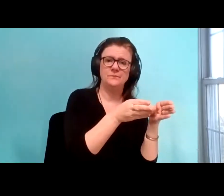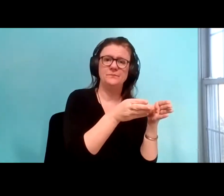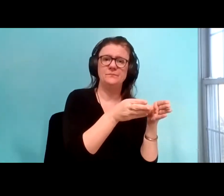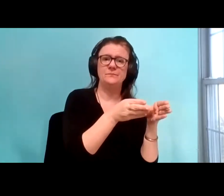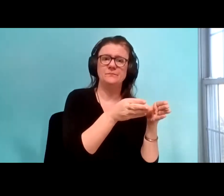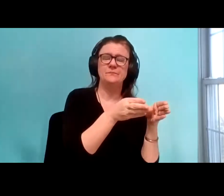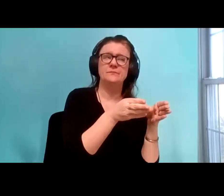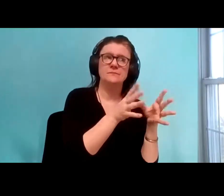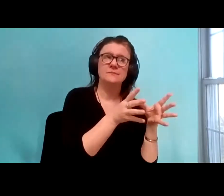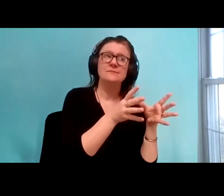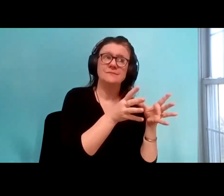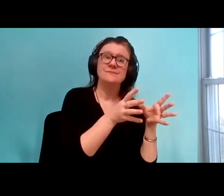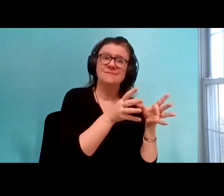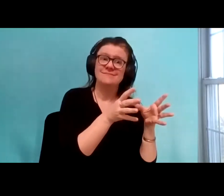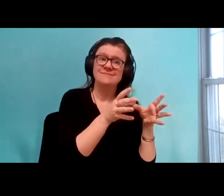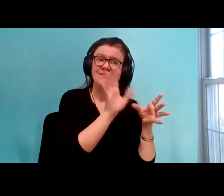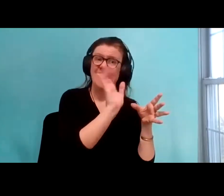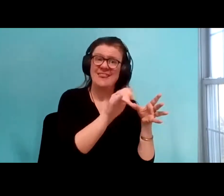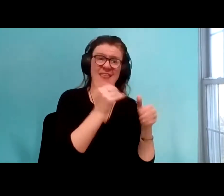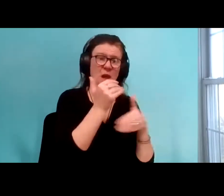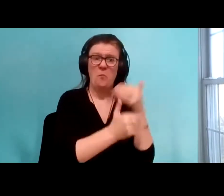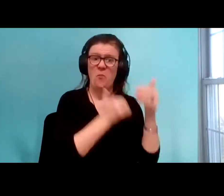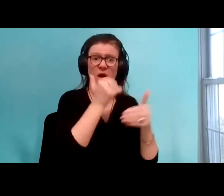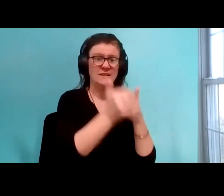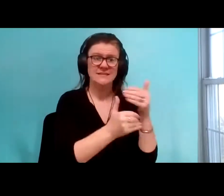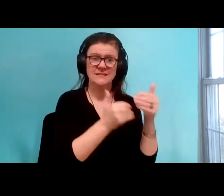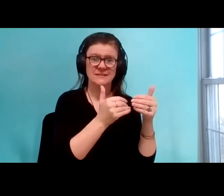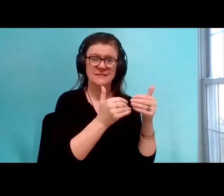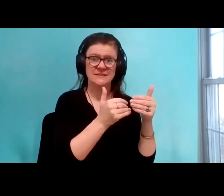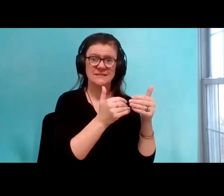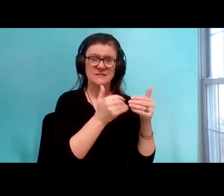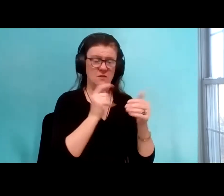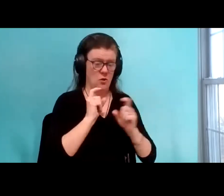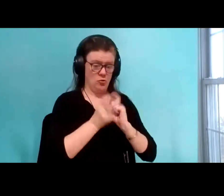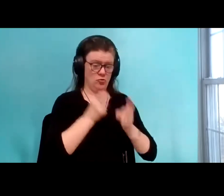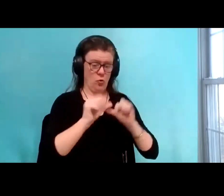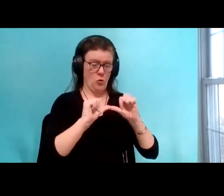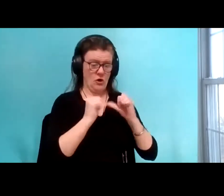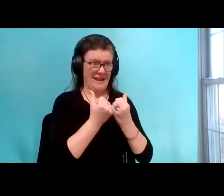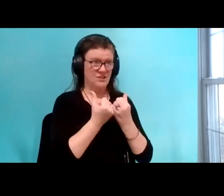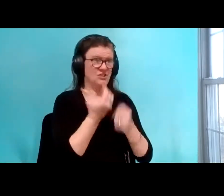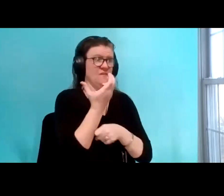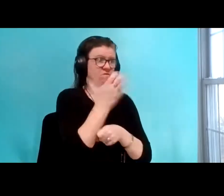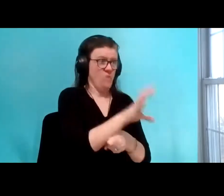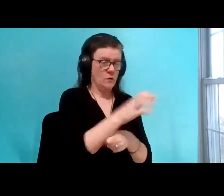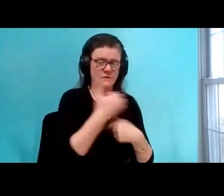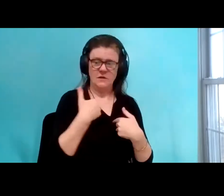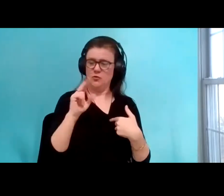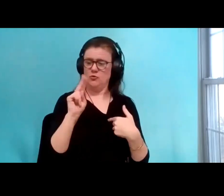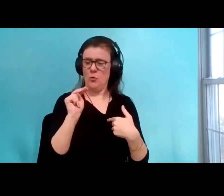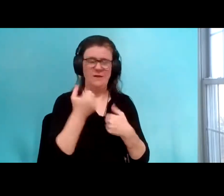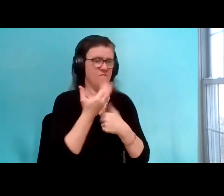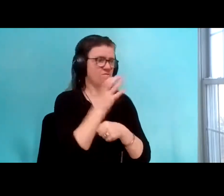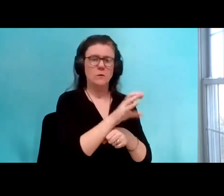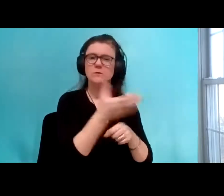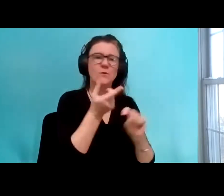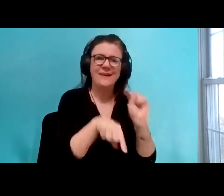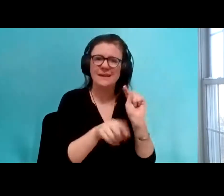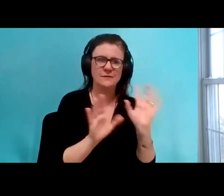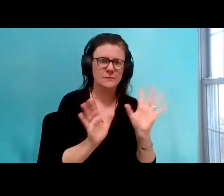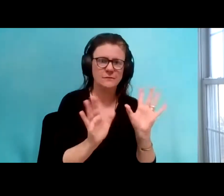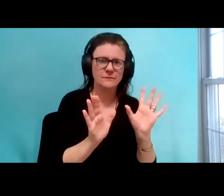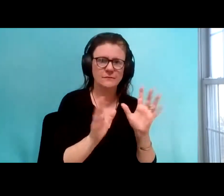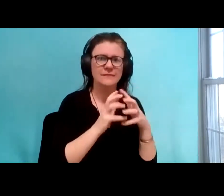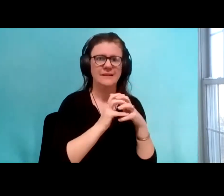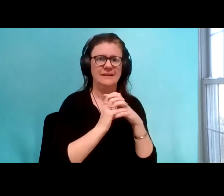this is a process that cannot be driven by donor agencies, UN agencies, or etc.